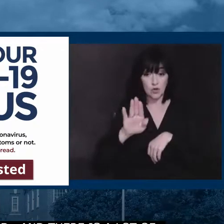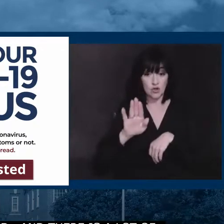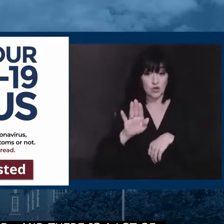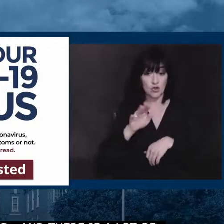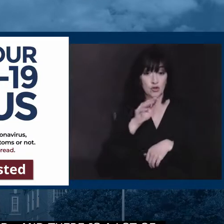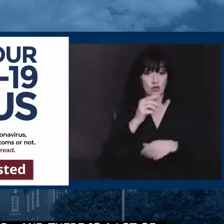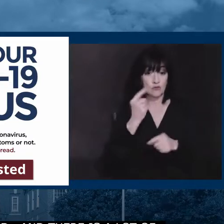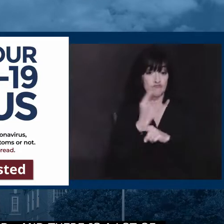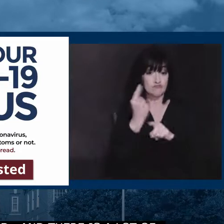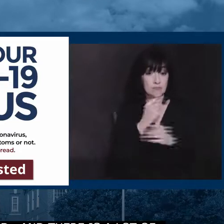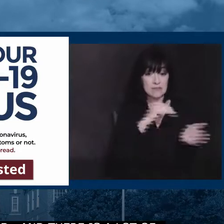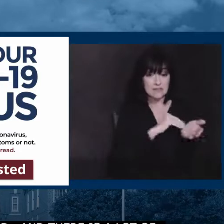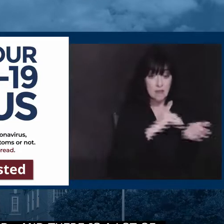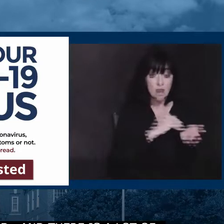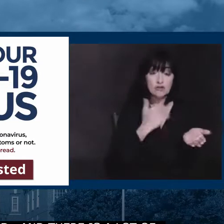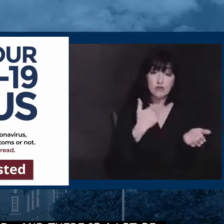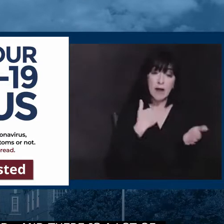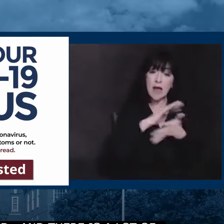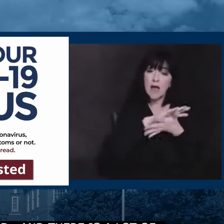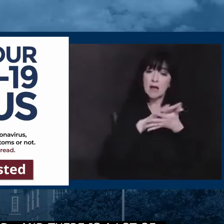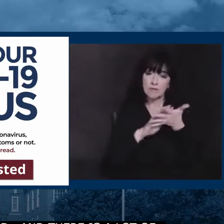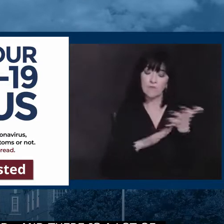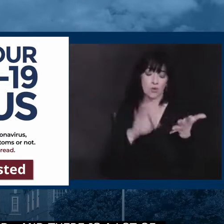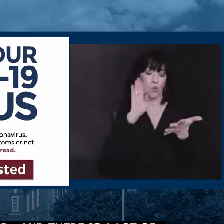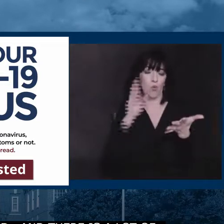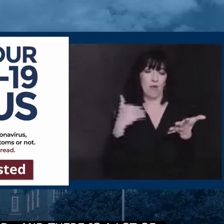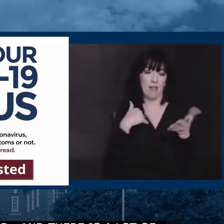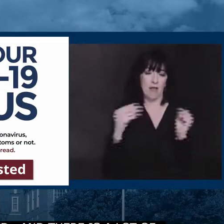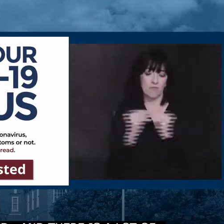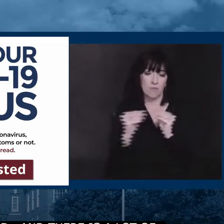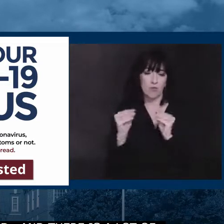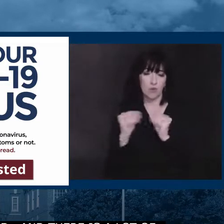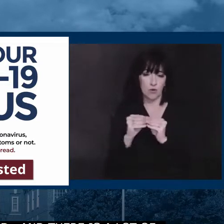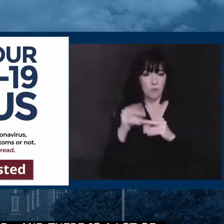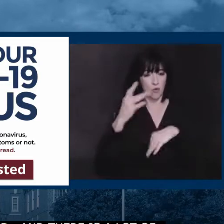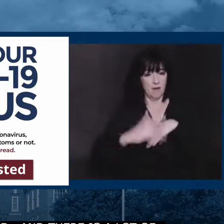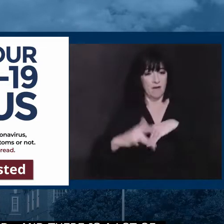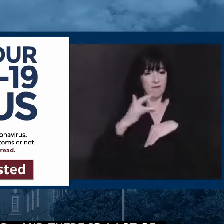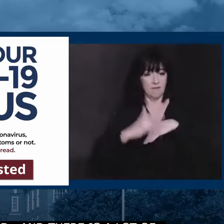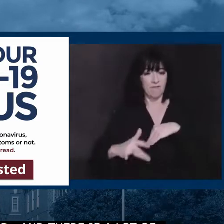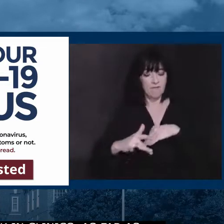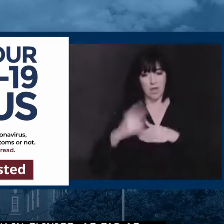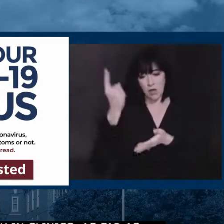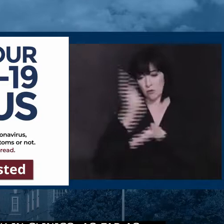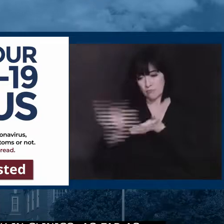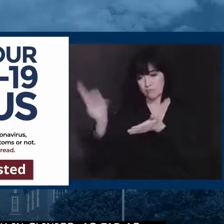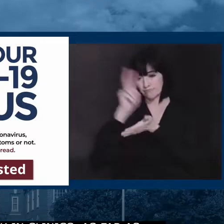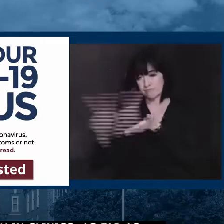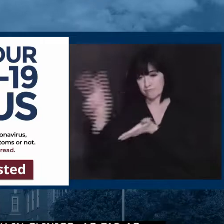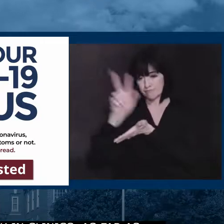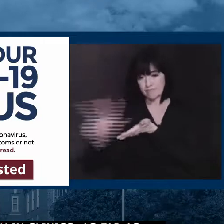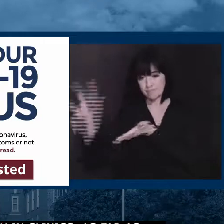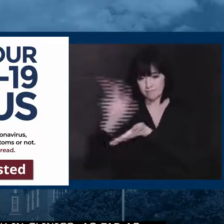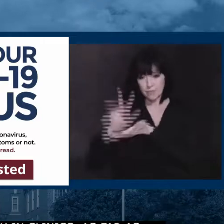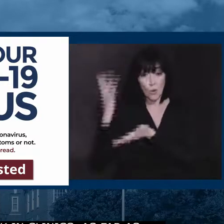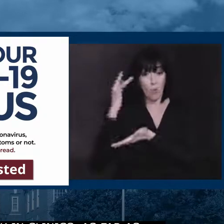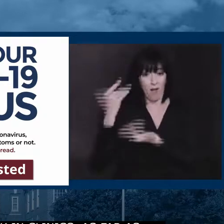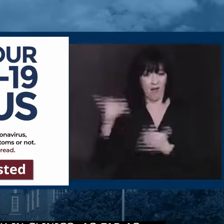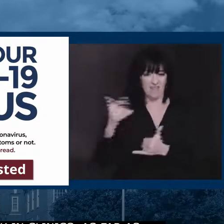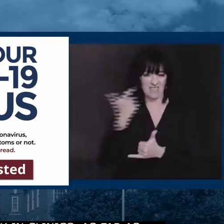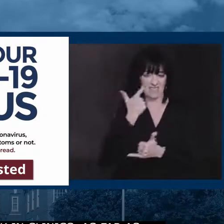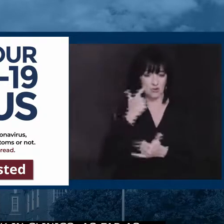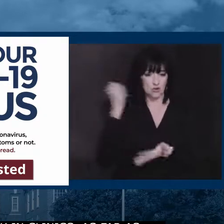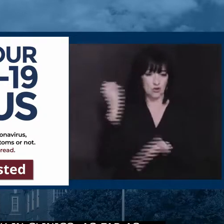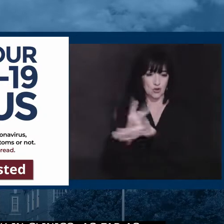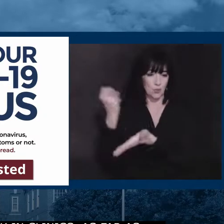out there, and I'm sure we're going to see more in the coming weeks, as well as some new avenues just got approved. So I'm going to switch gears a little